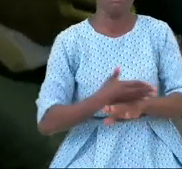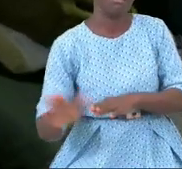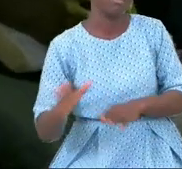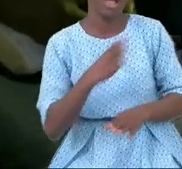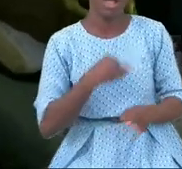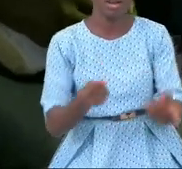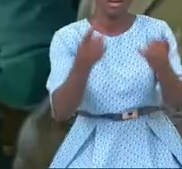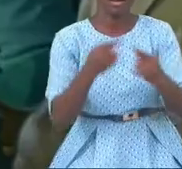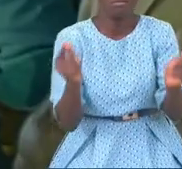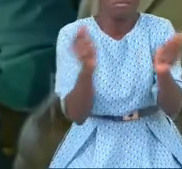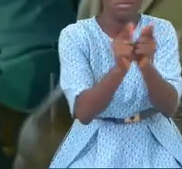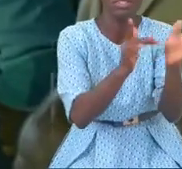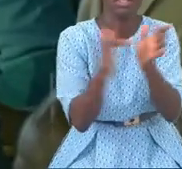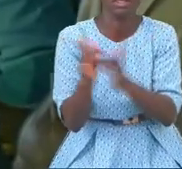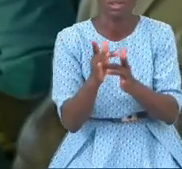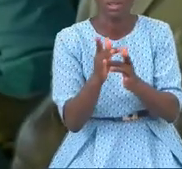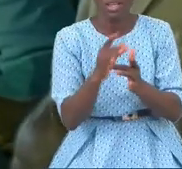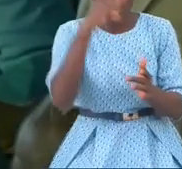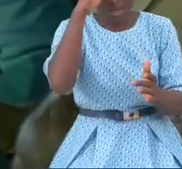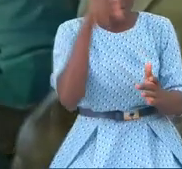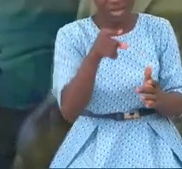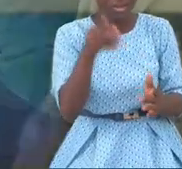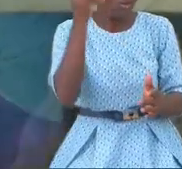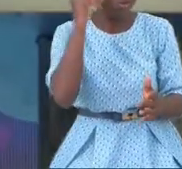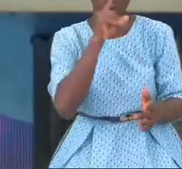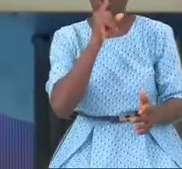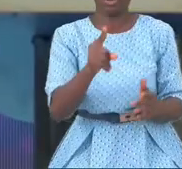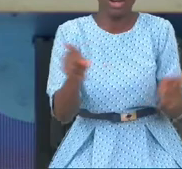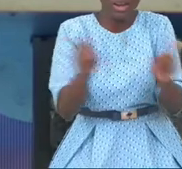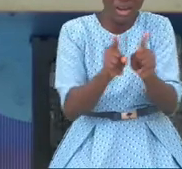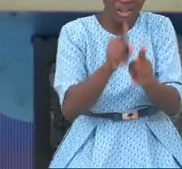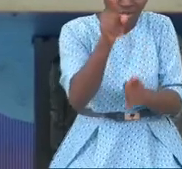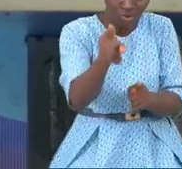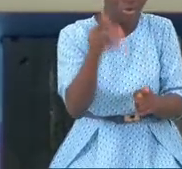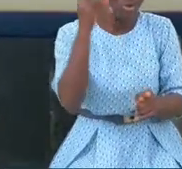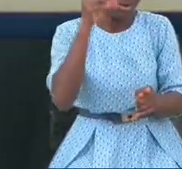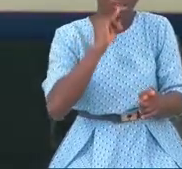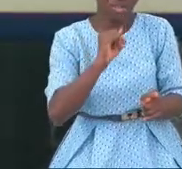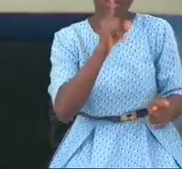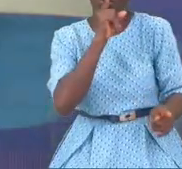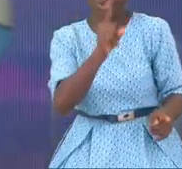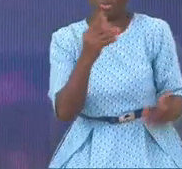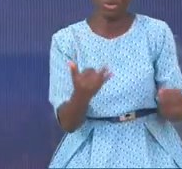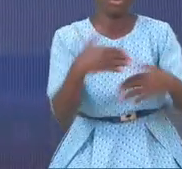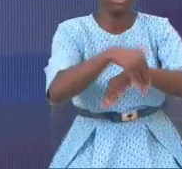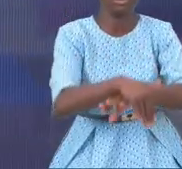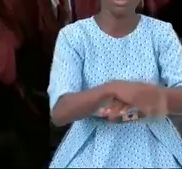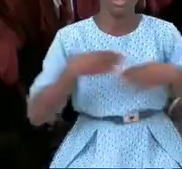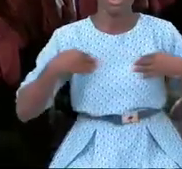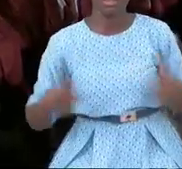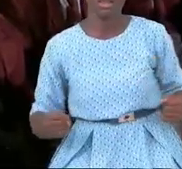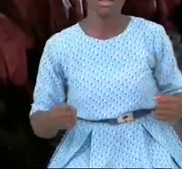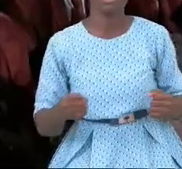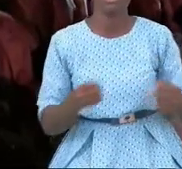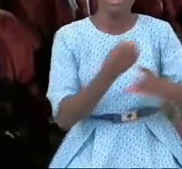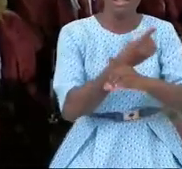come for you. Deliverance has come for you. And your strength has come in Jesus'